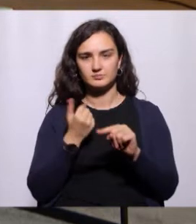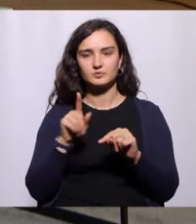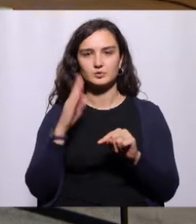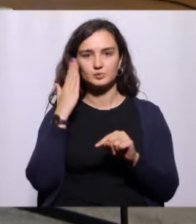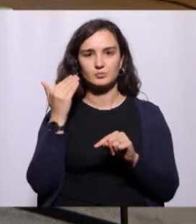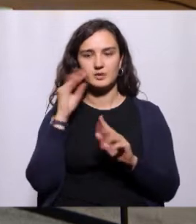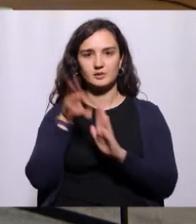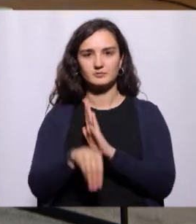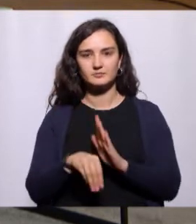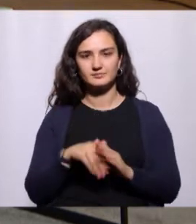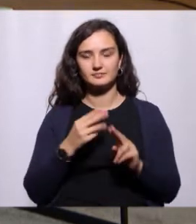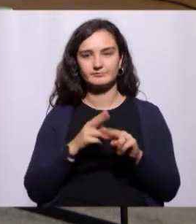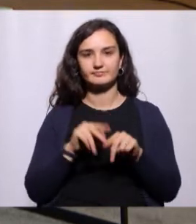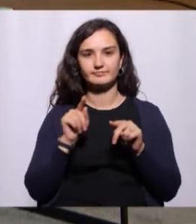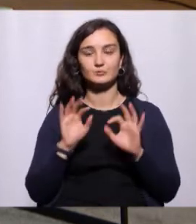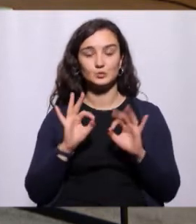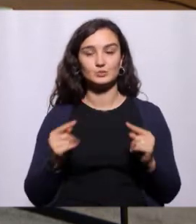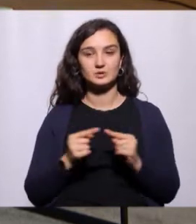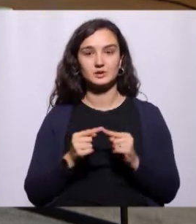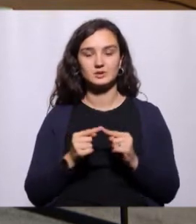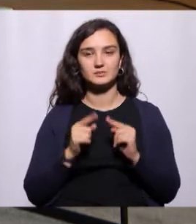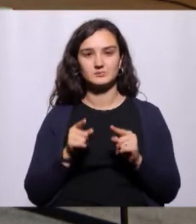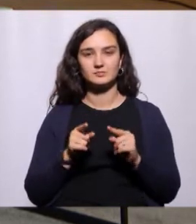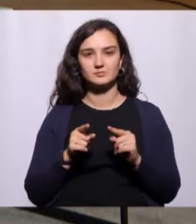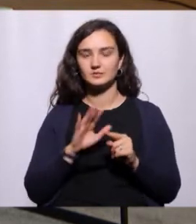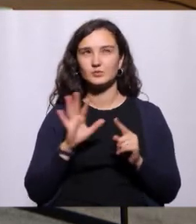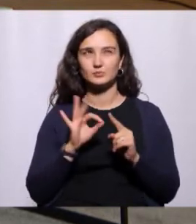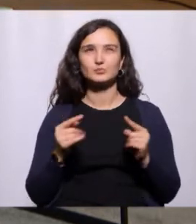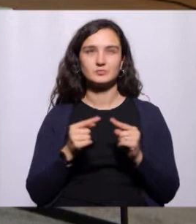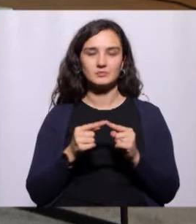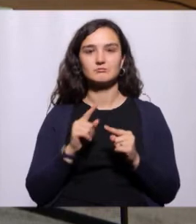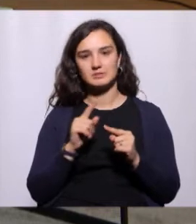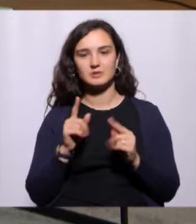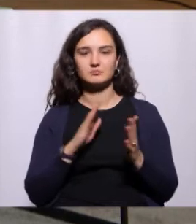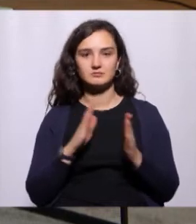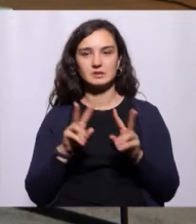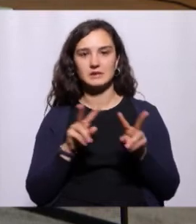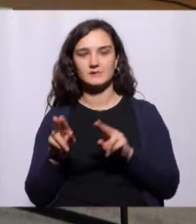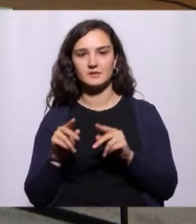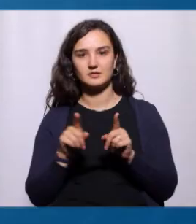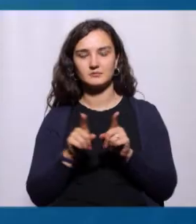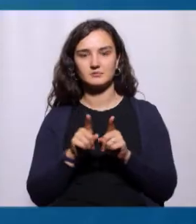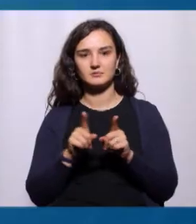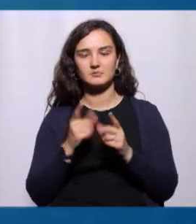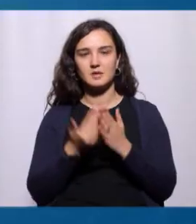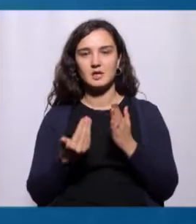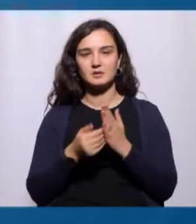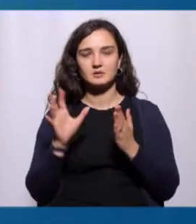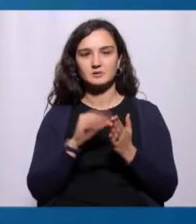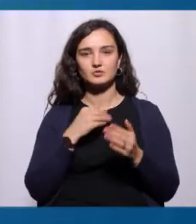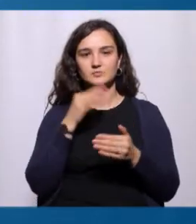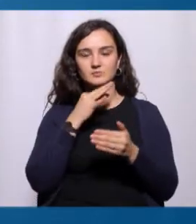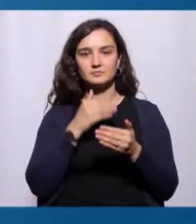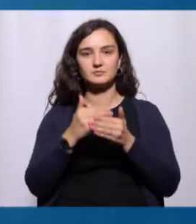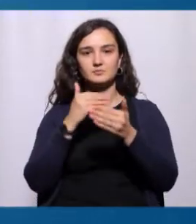Dubai. This is exactly, well, not exactly, but very similar to the example I gave